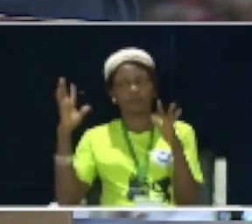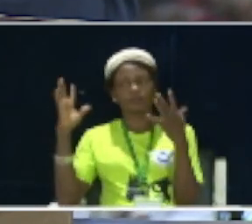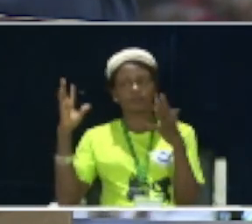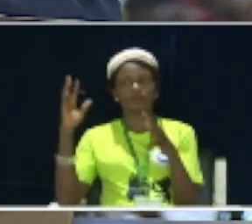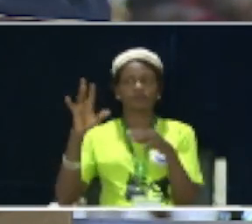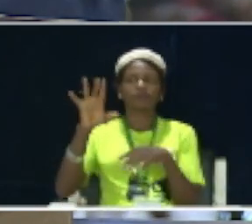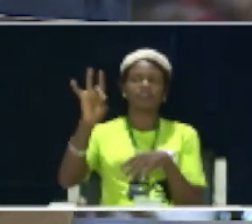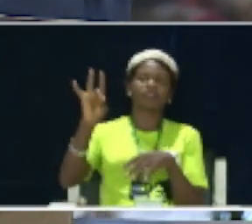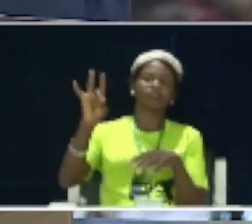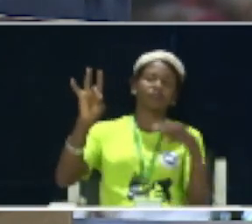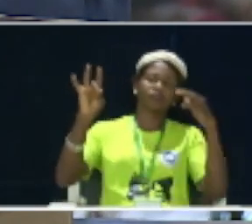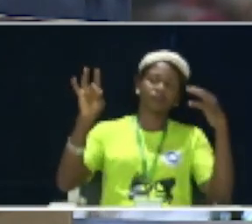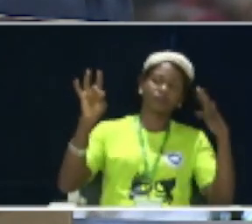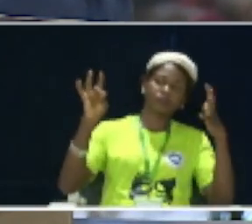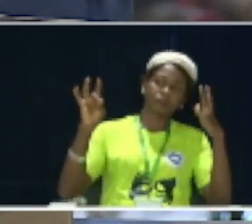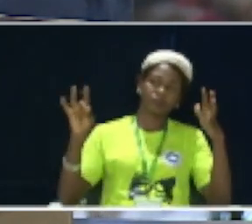8.